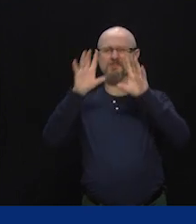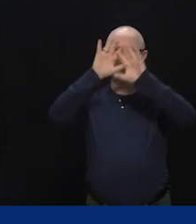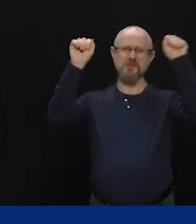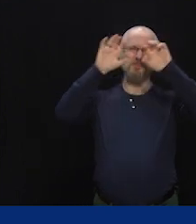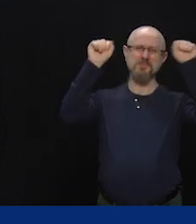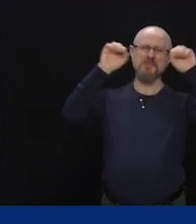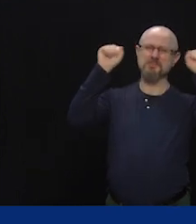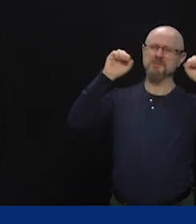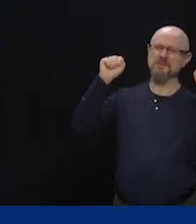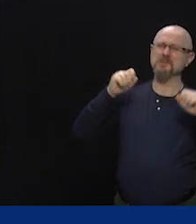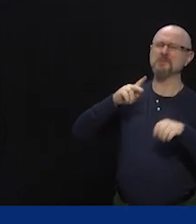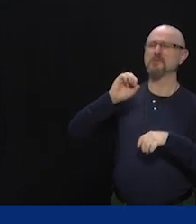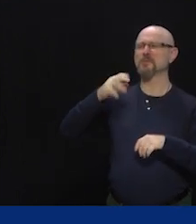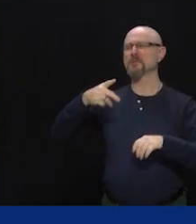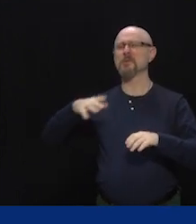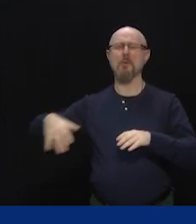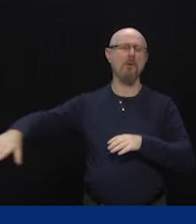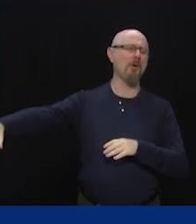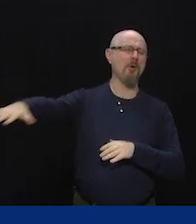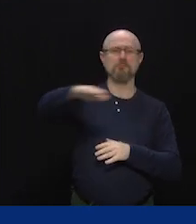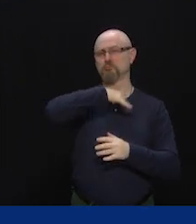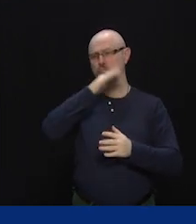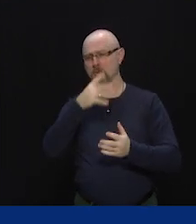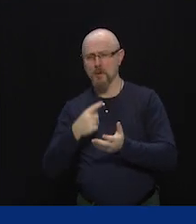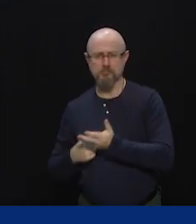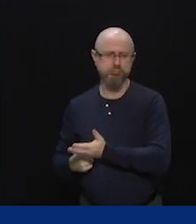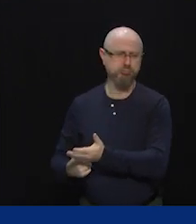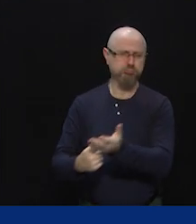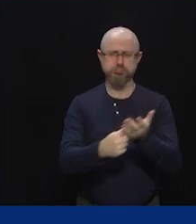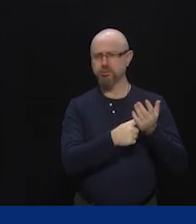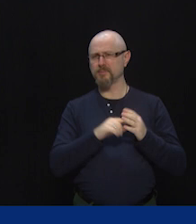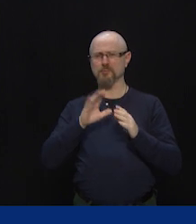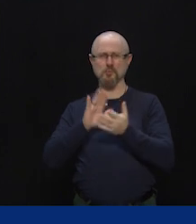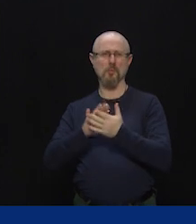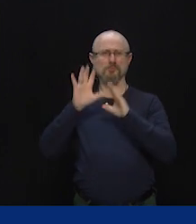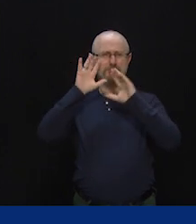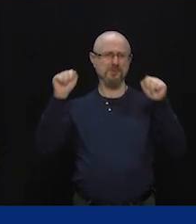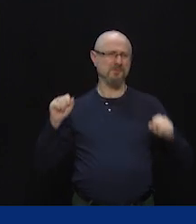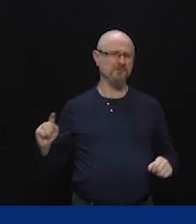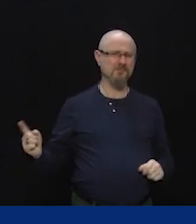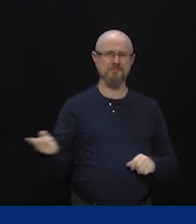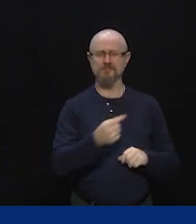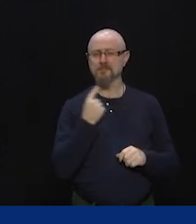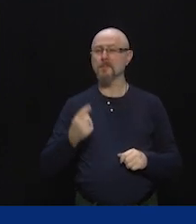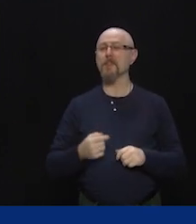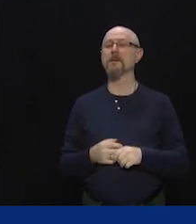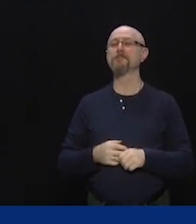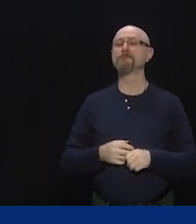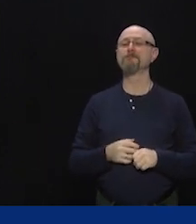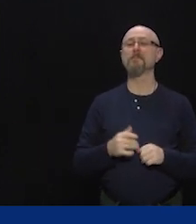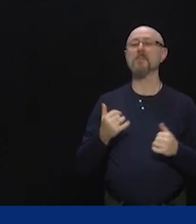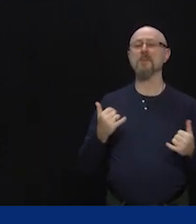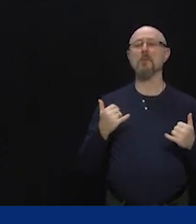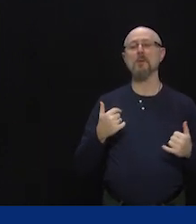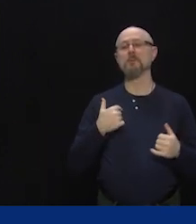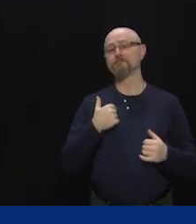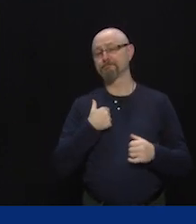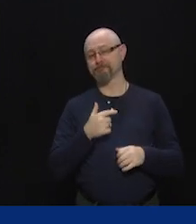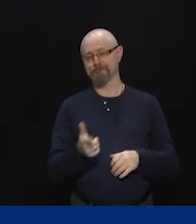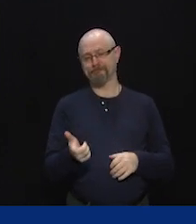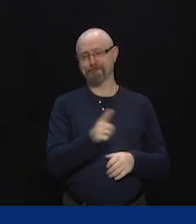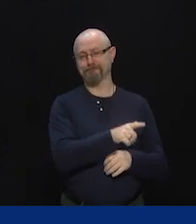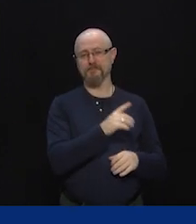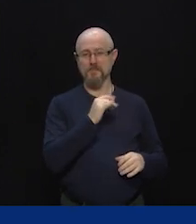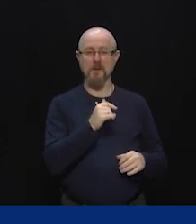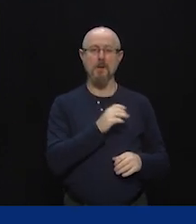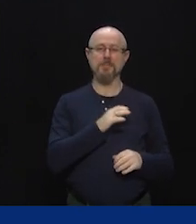the ongoing conversations that are being conducted by our team. So at this point, I'd like to turn it over to Commissioner Bray to give an